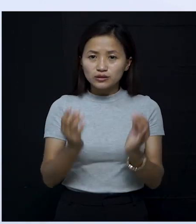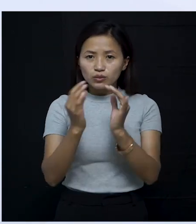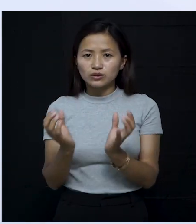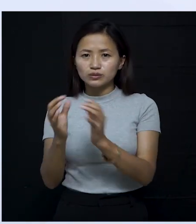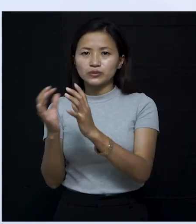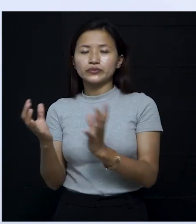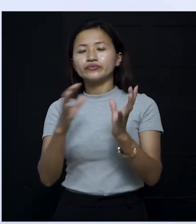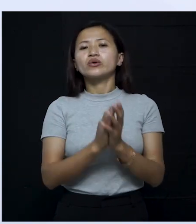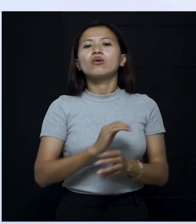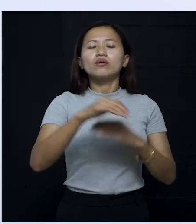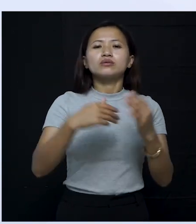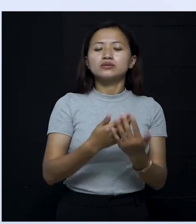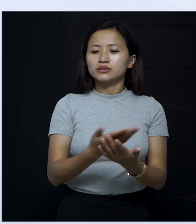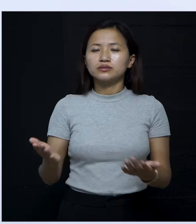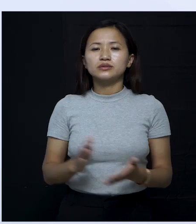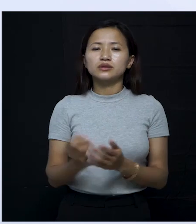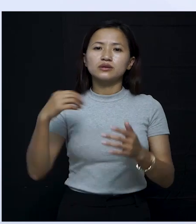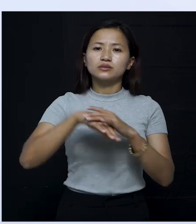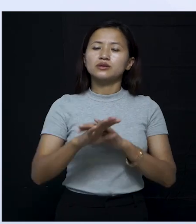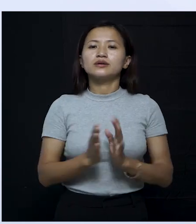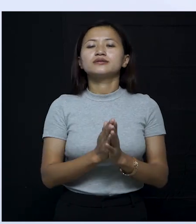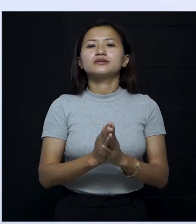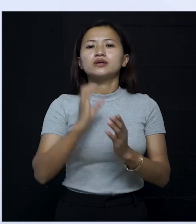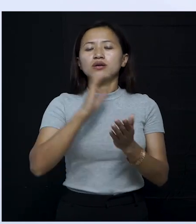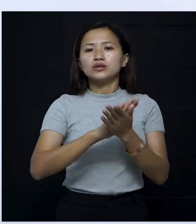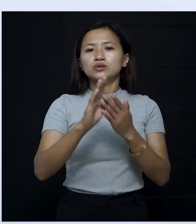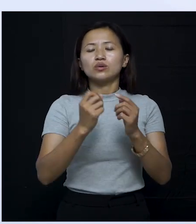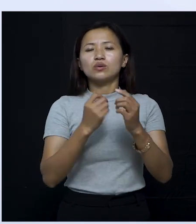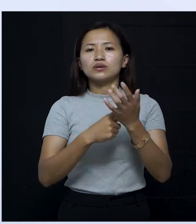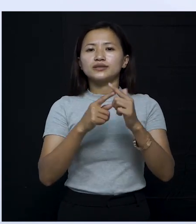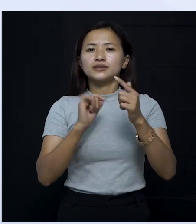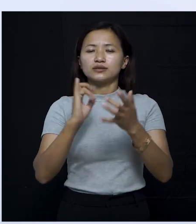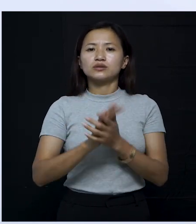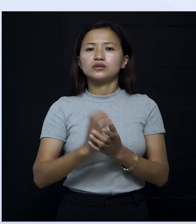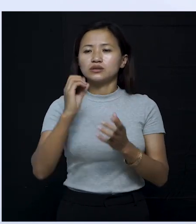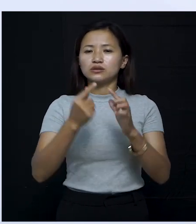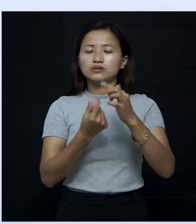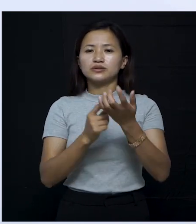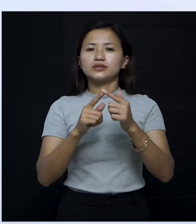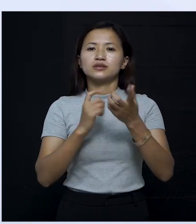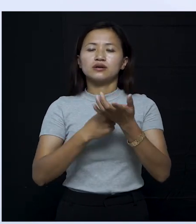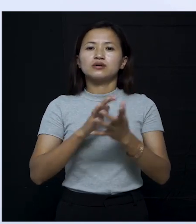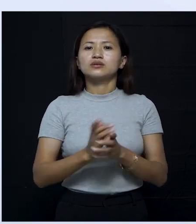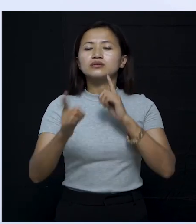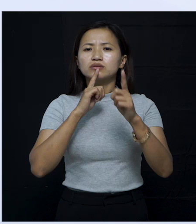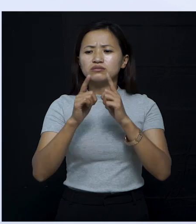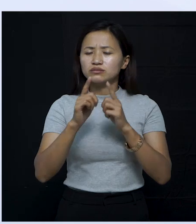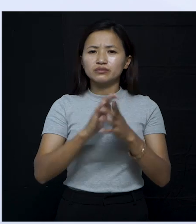All these comes under horticulture, okay? Then apart from this, it also talks